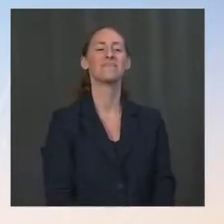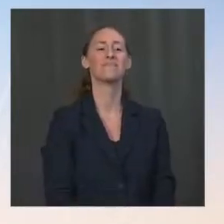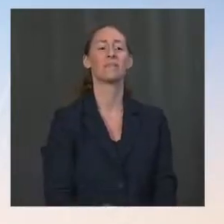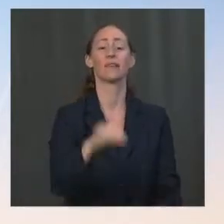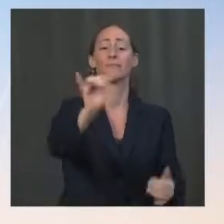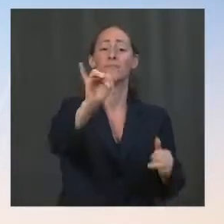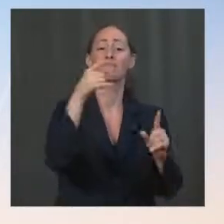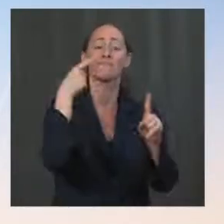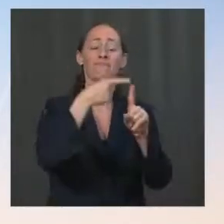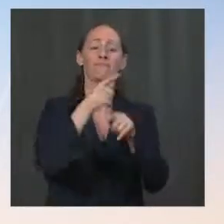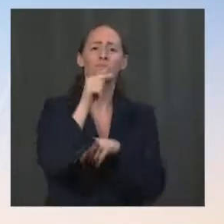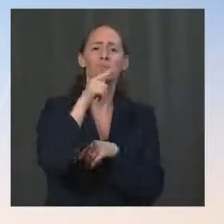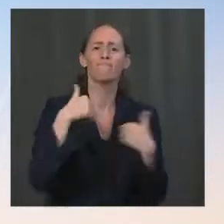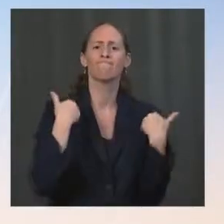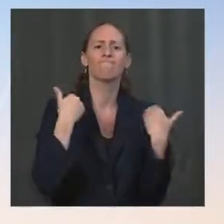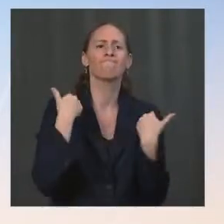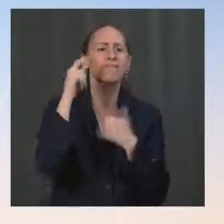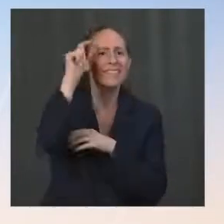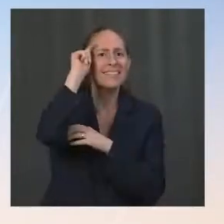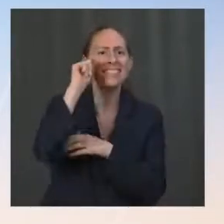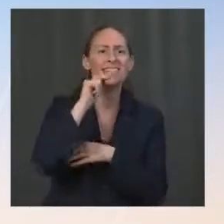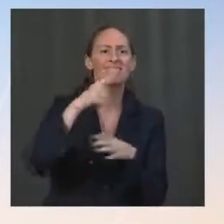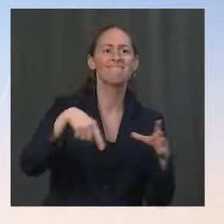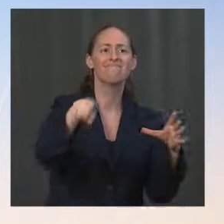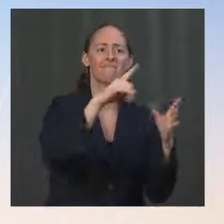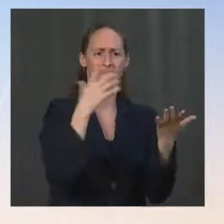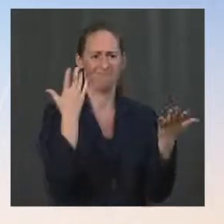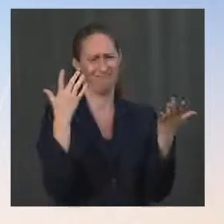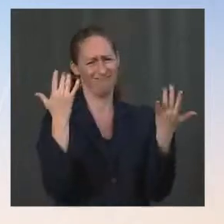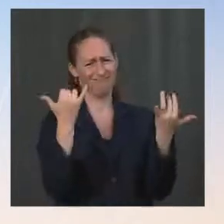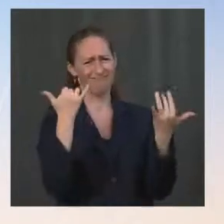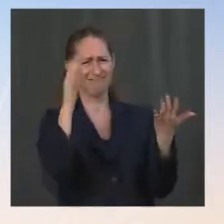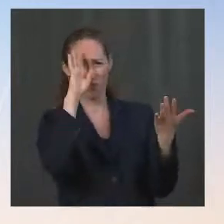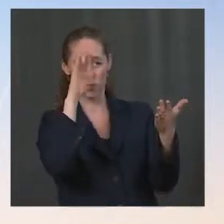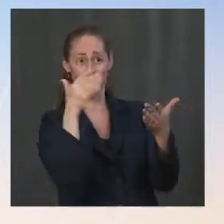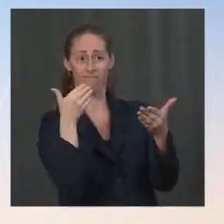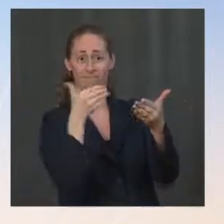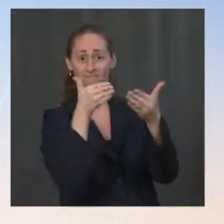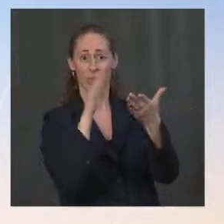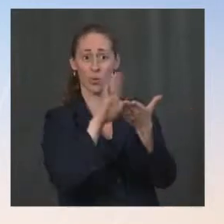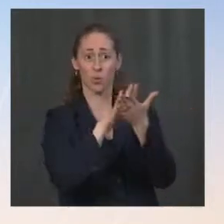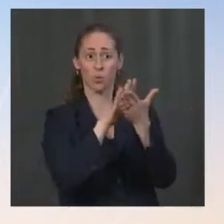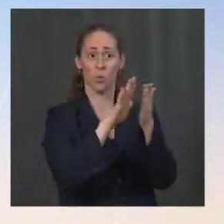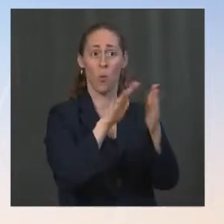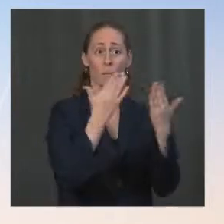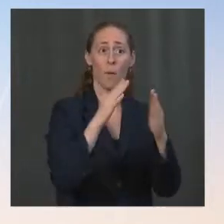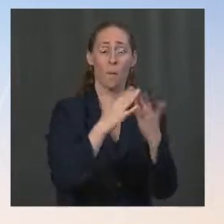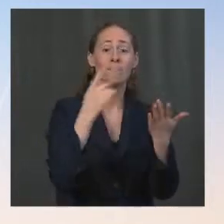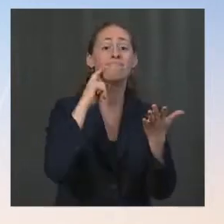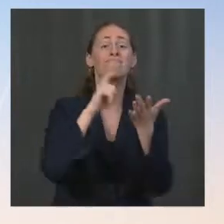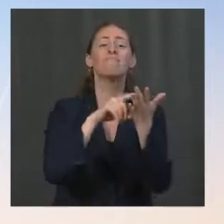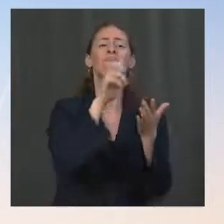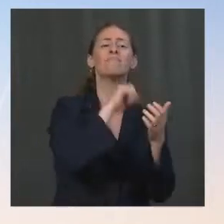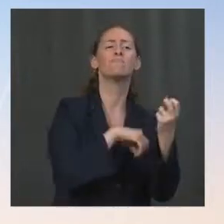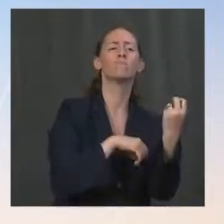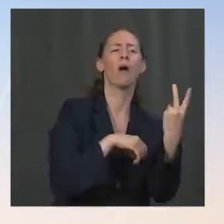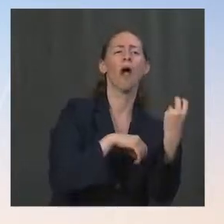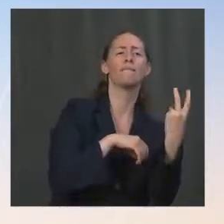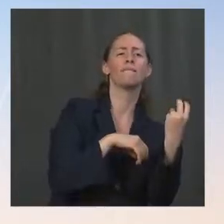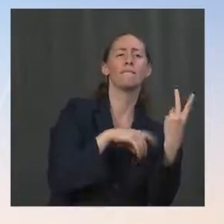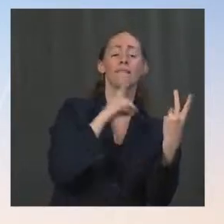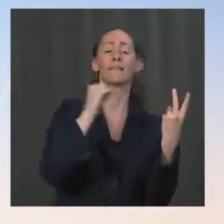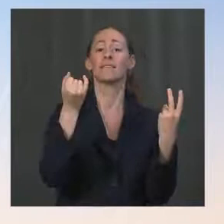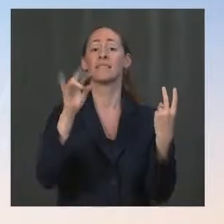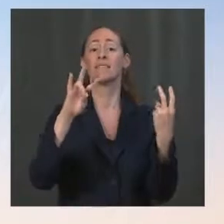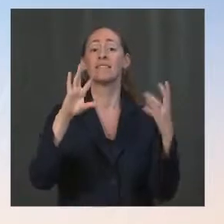particularly important time as people go back to school. 50% of 12 to 17-year-olds now have at least their first shot. Obviously